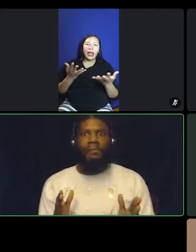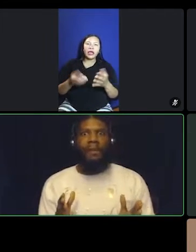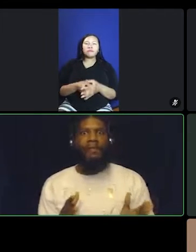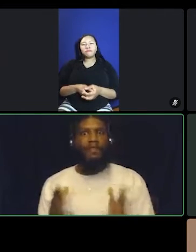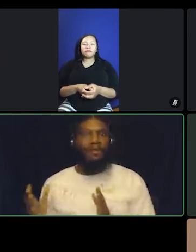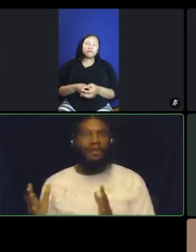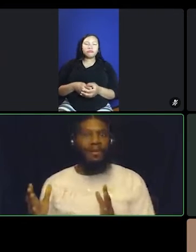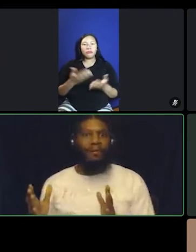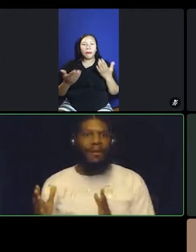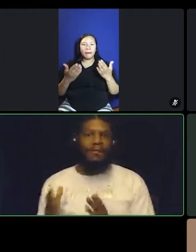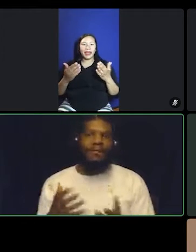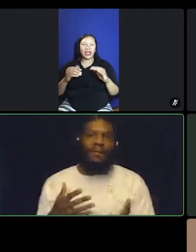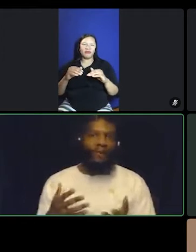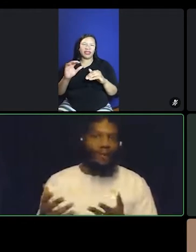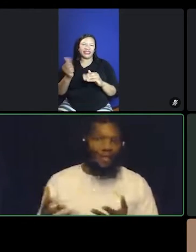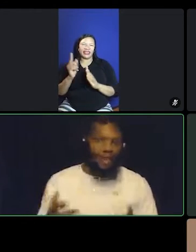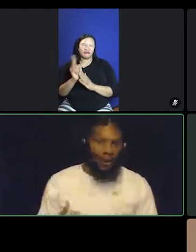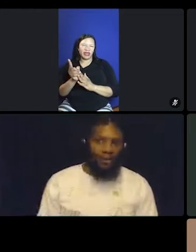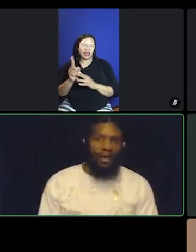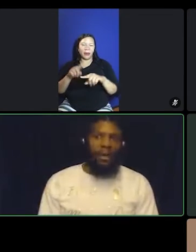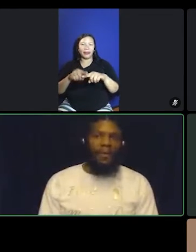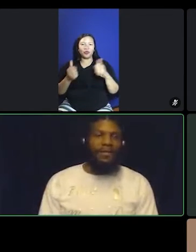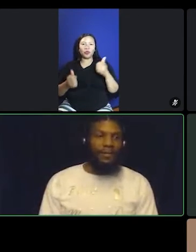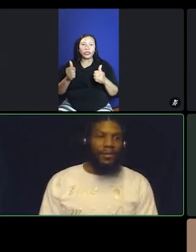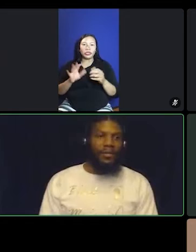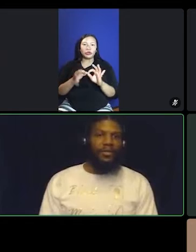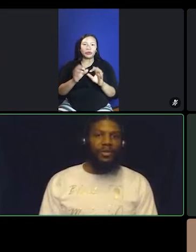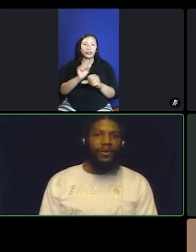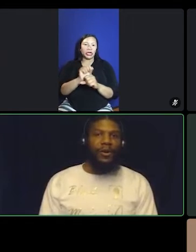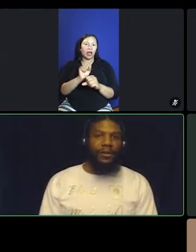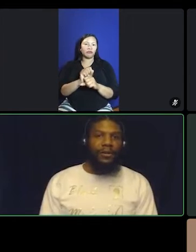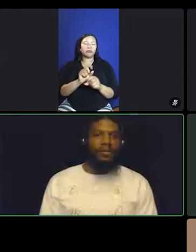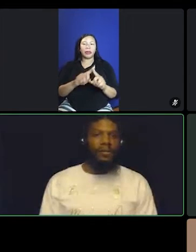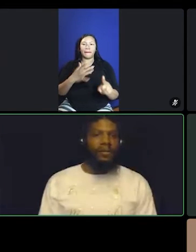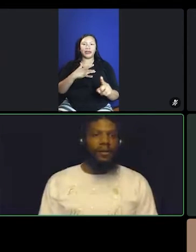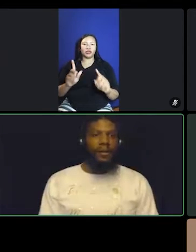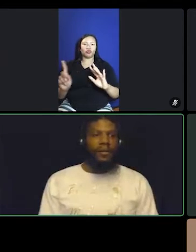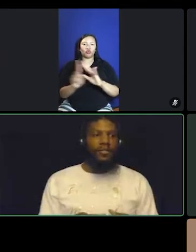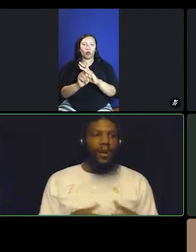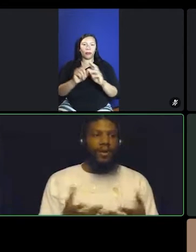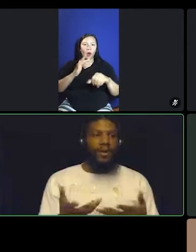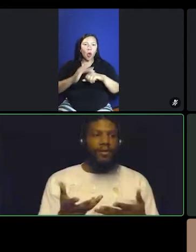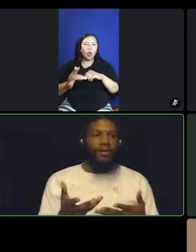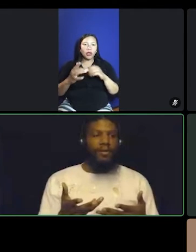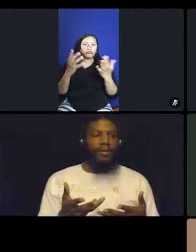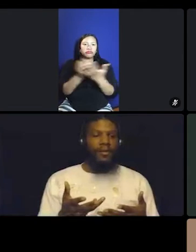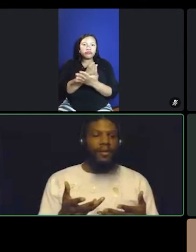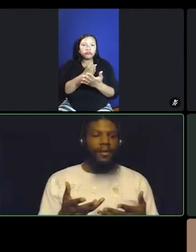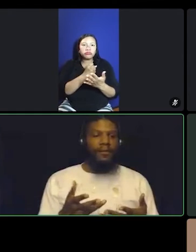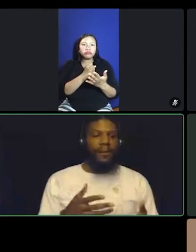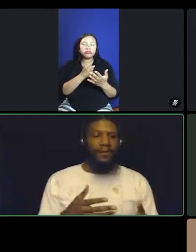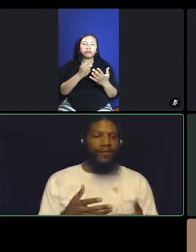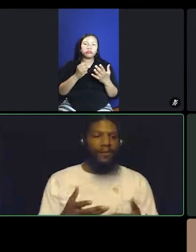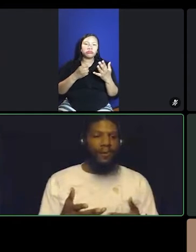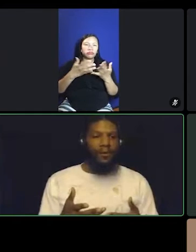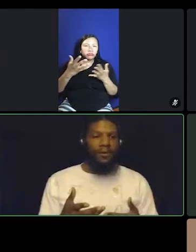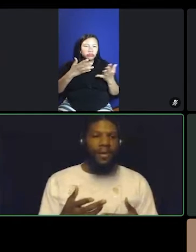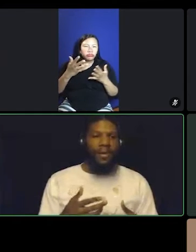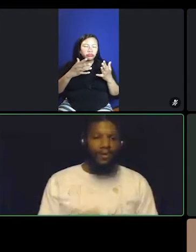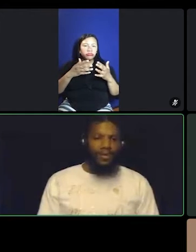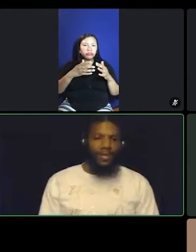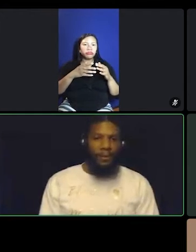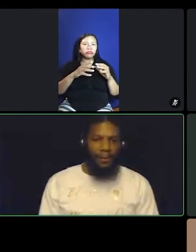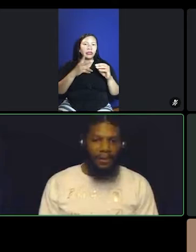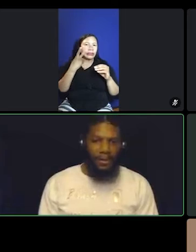it may be shortened to 10 minutes depending on the job. But typically you show up early just to try to get a feel for